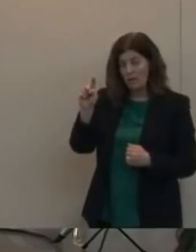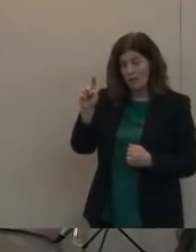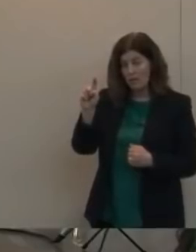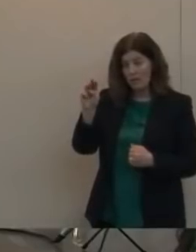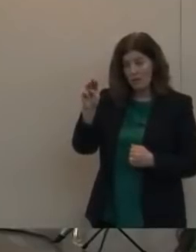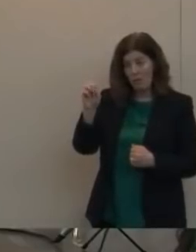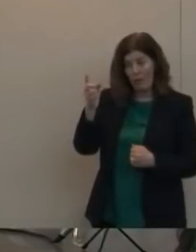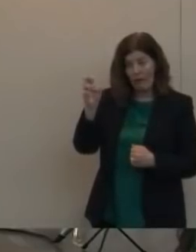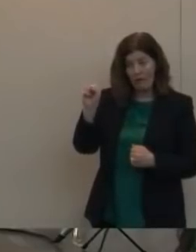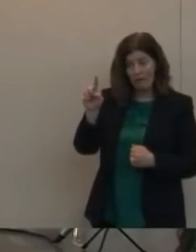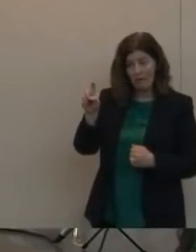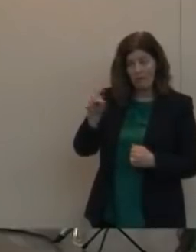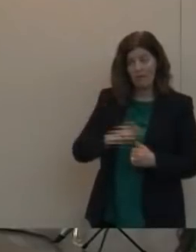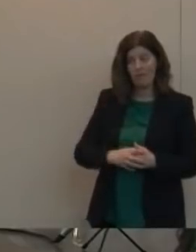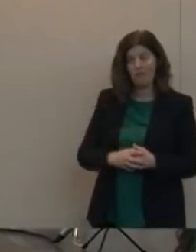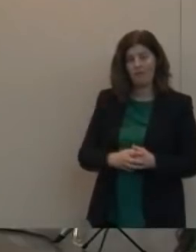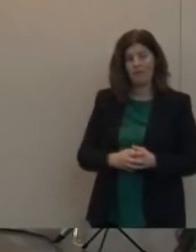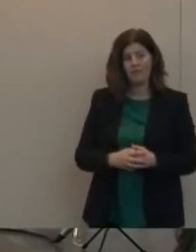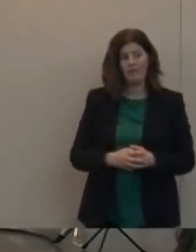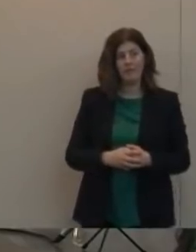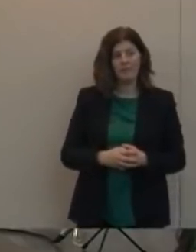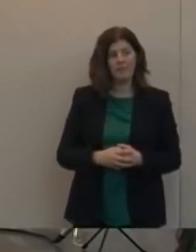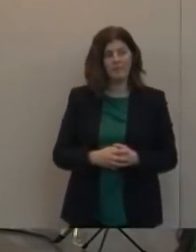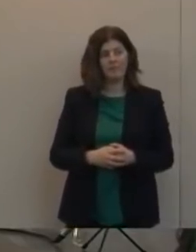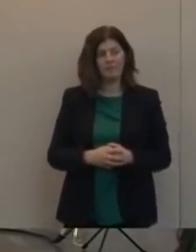Morgan, do we have you?